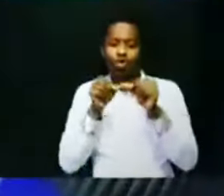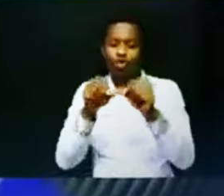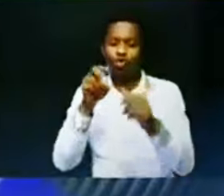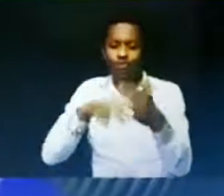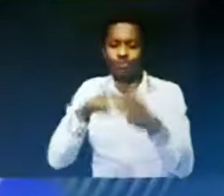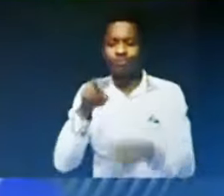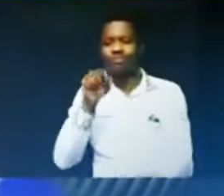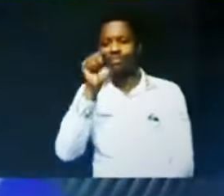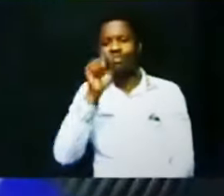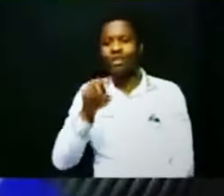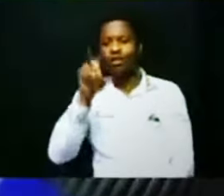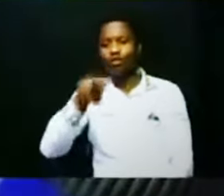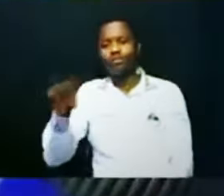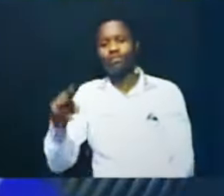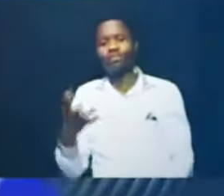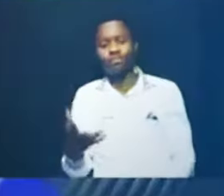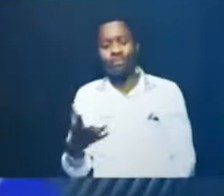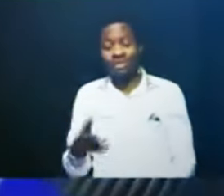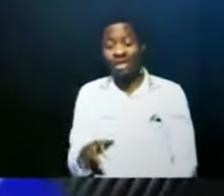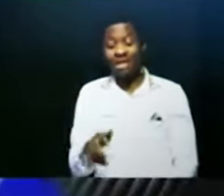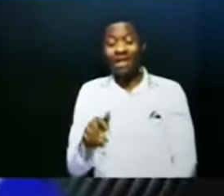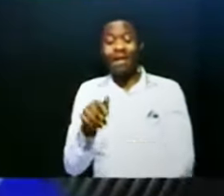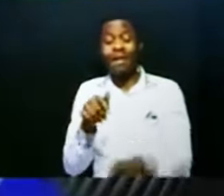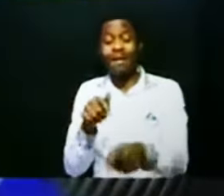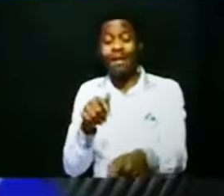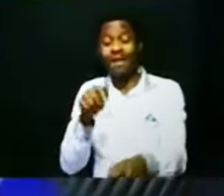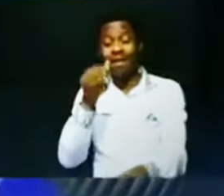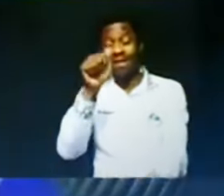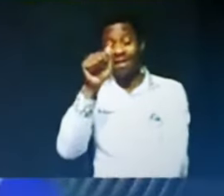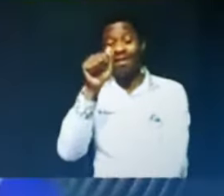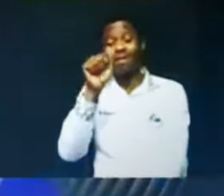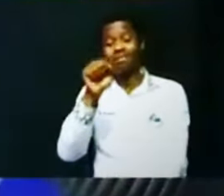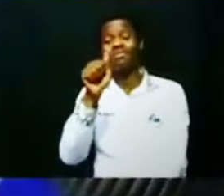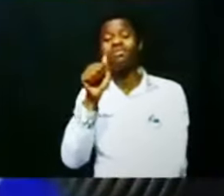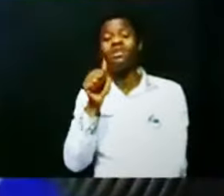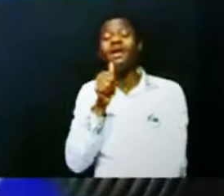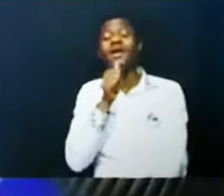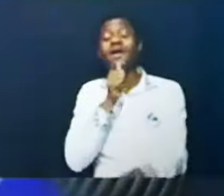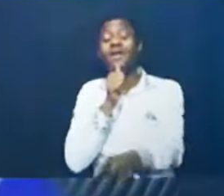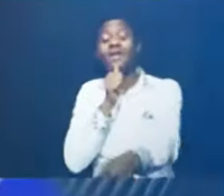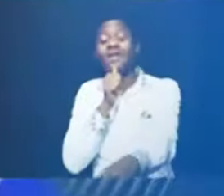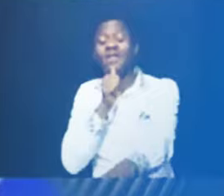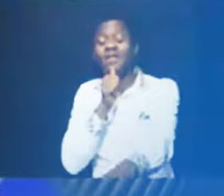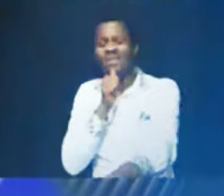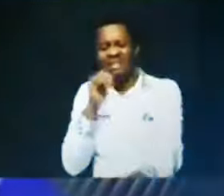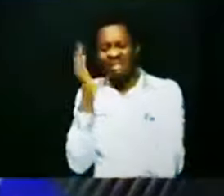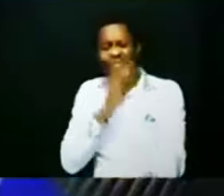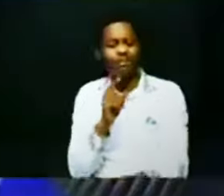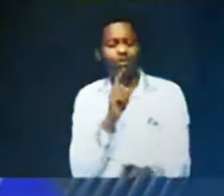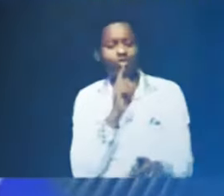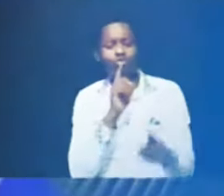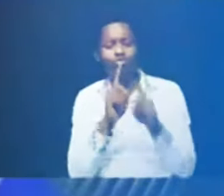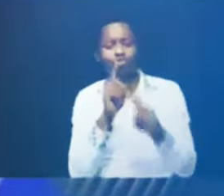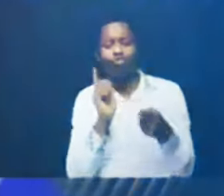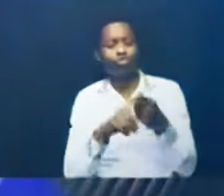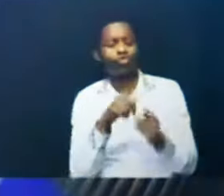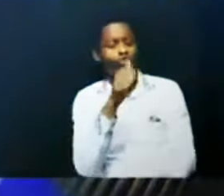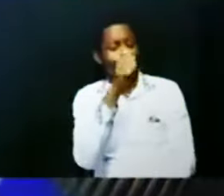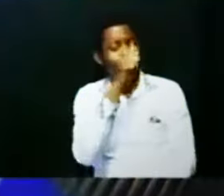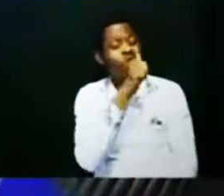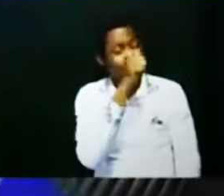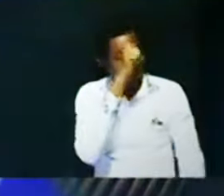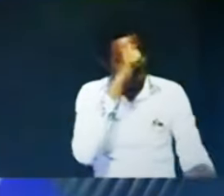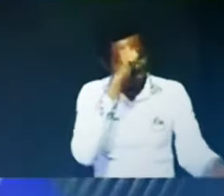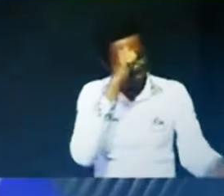22. And Absalom never said a word to Amnon, either good or bad. He hated Amnon